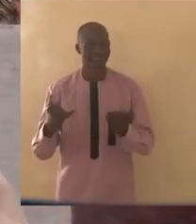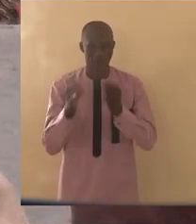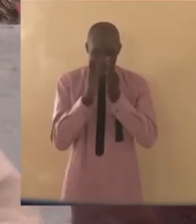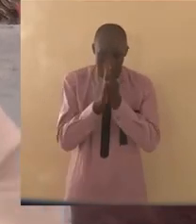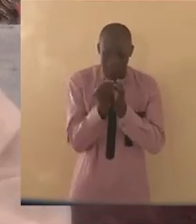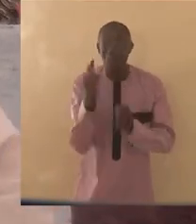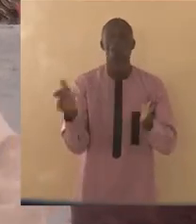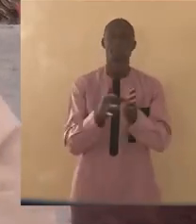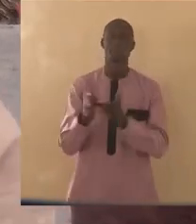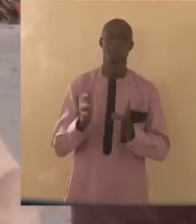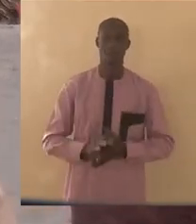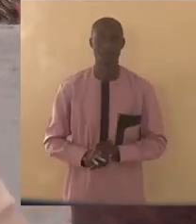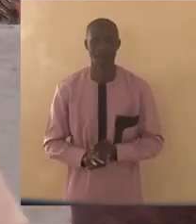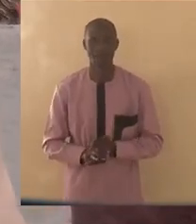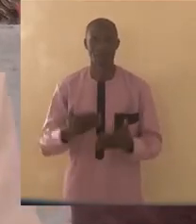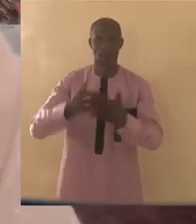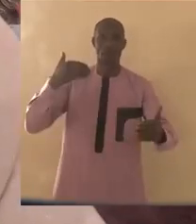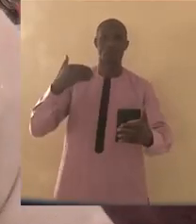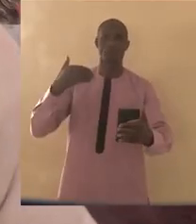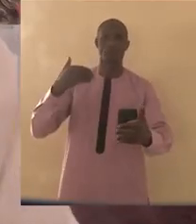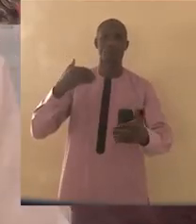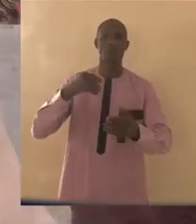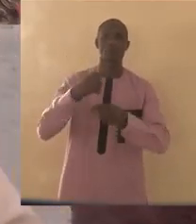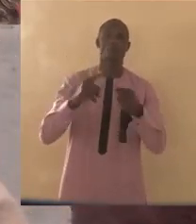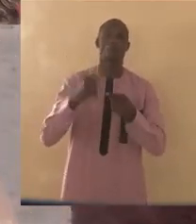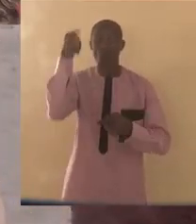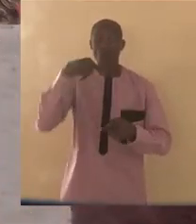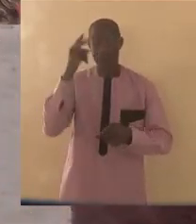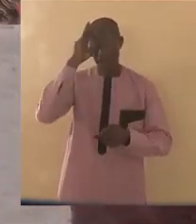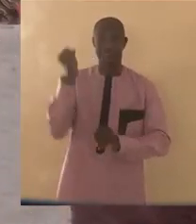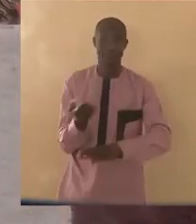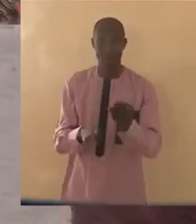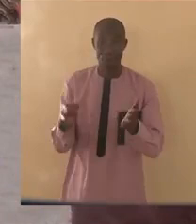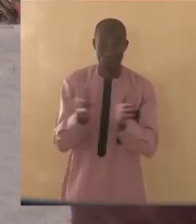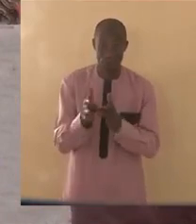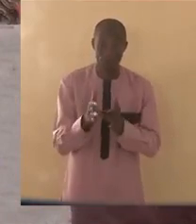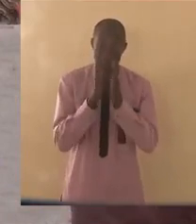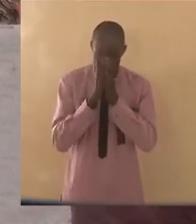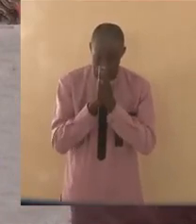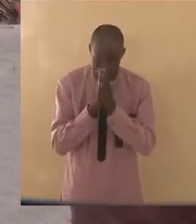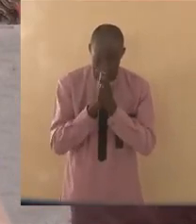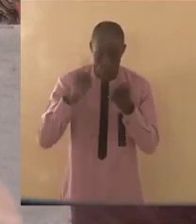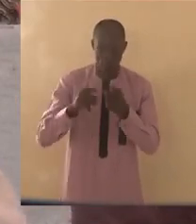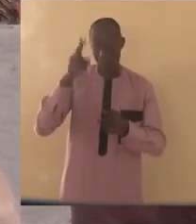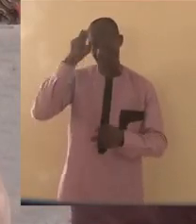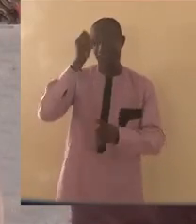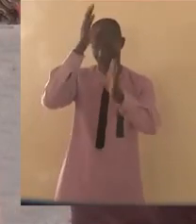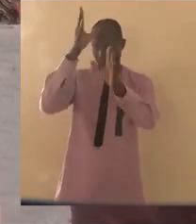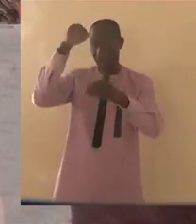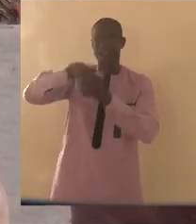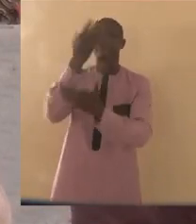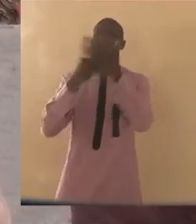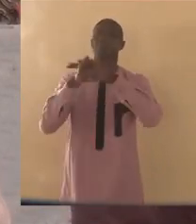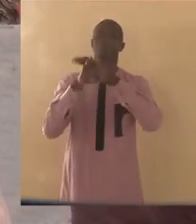Now the prayer of Jesus. Before turning to face his death, Jesus prays to his Father